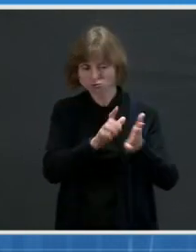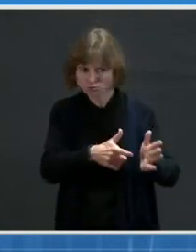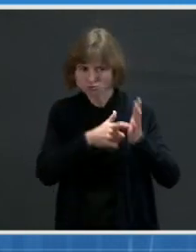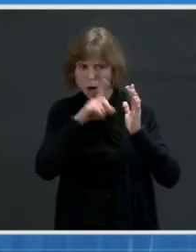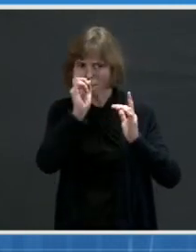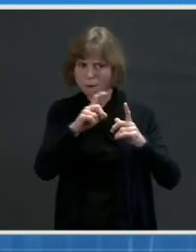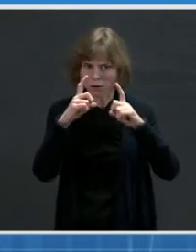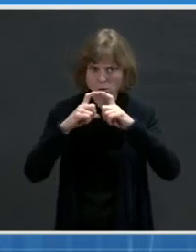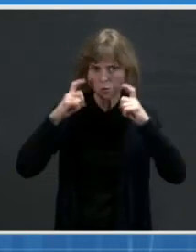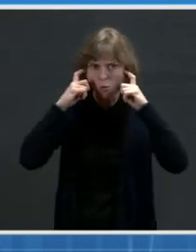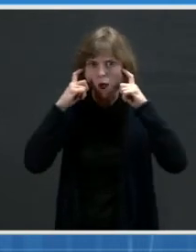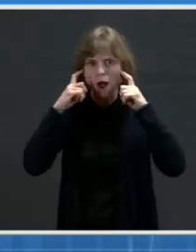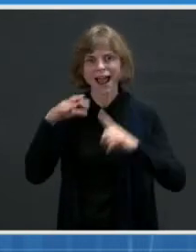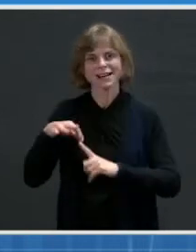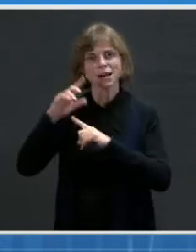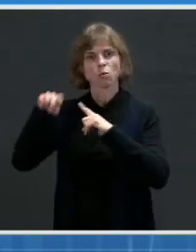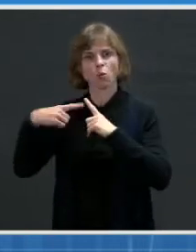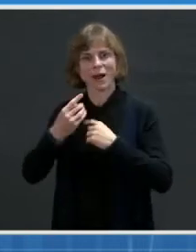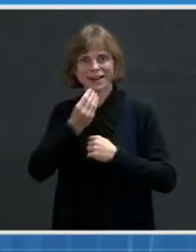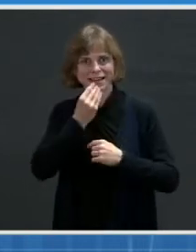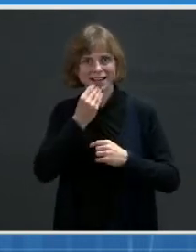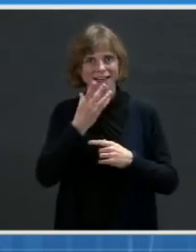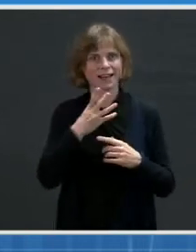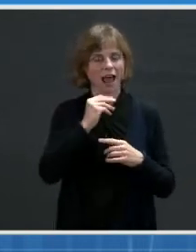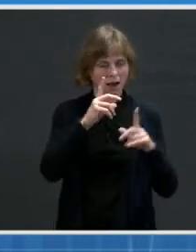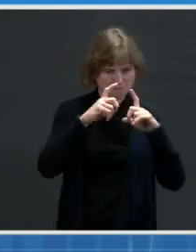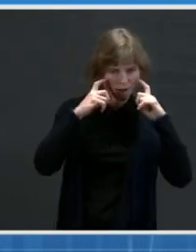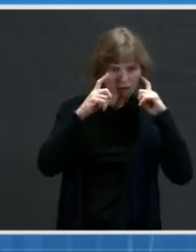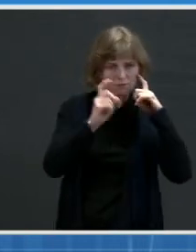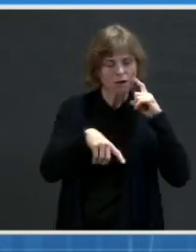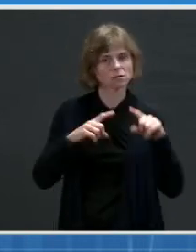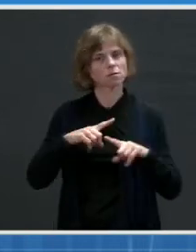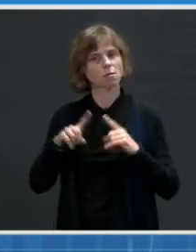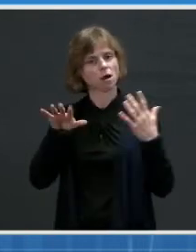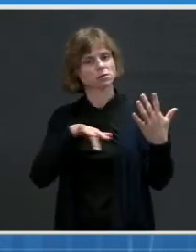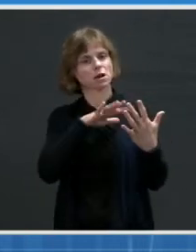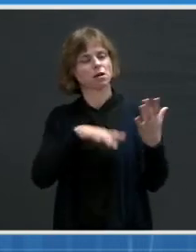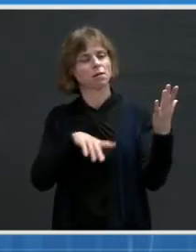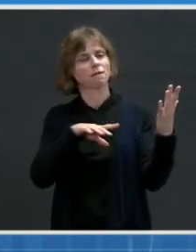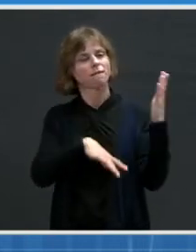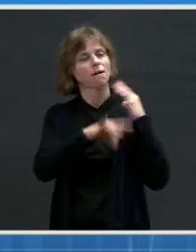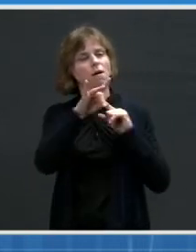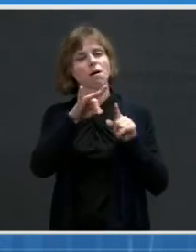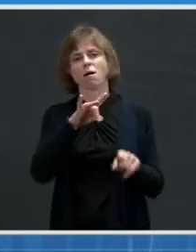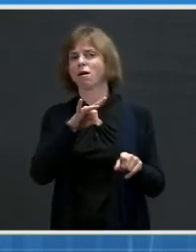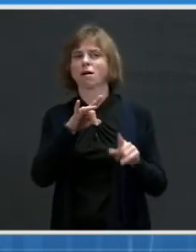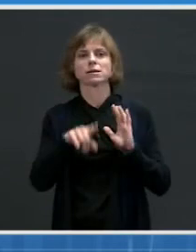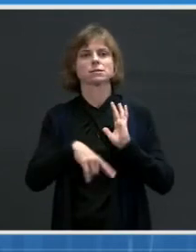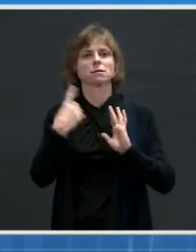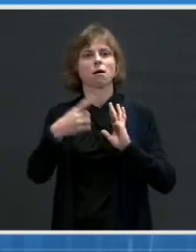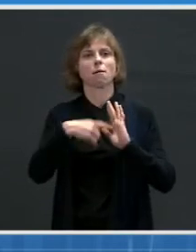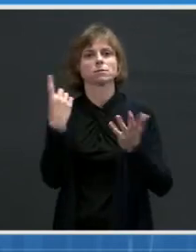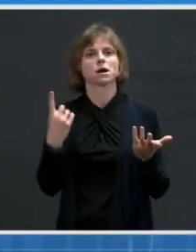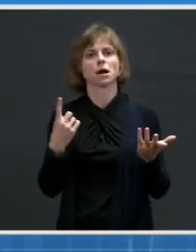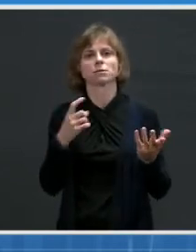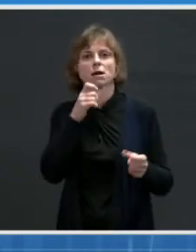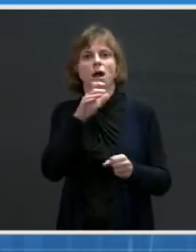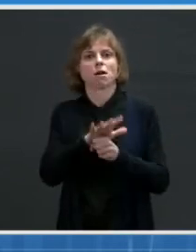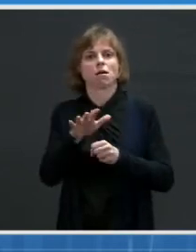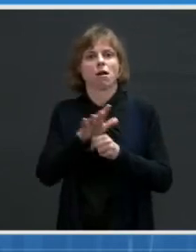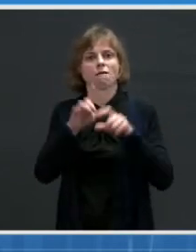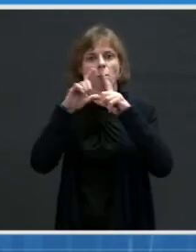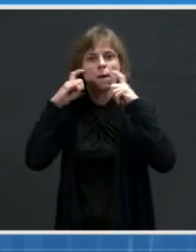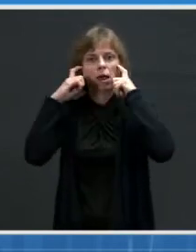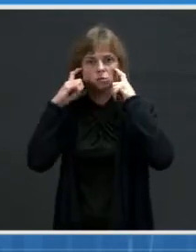eating, and mask wearing was reportedly high, the study found that there were instances where lack or inadequate mask wearing by